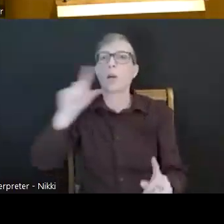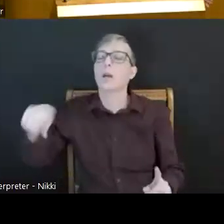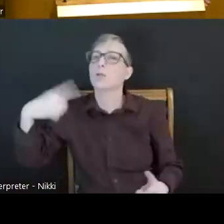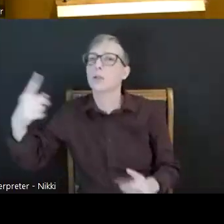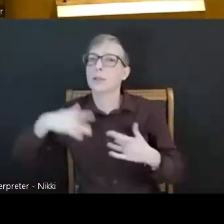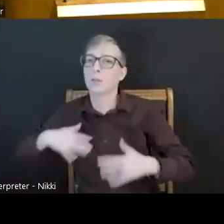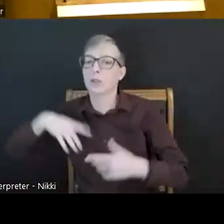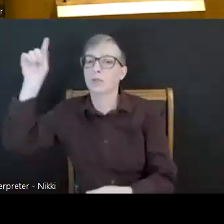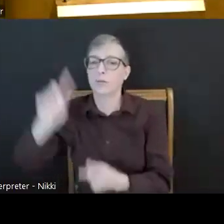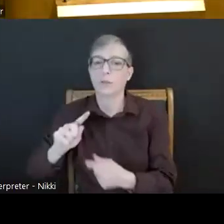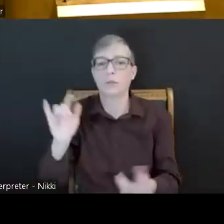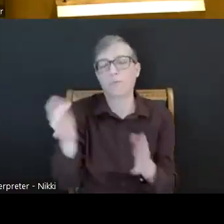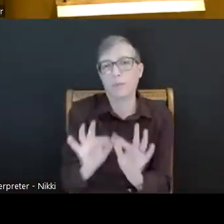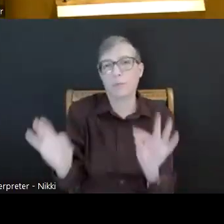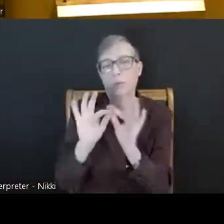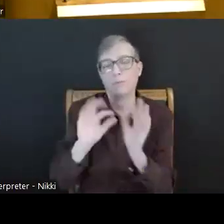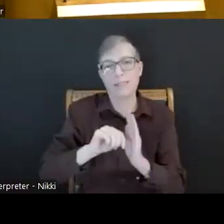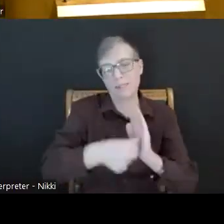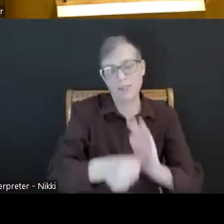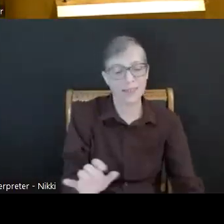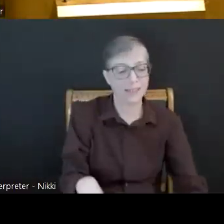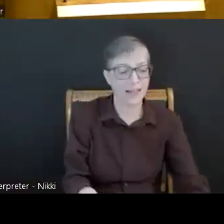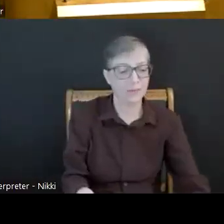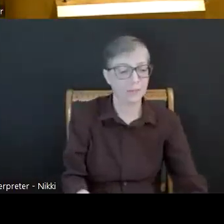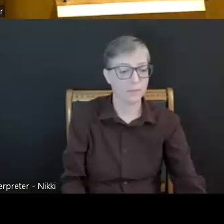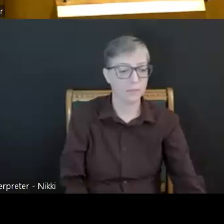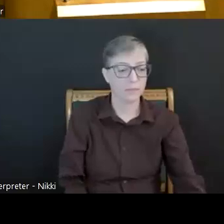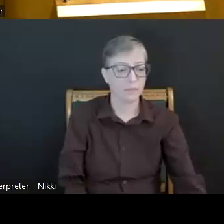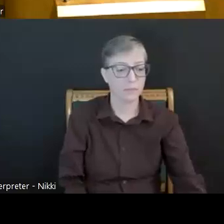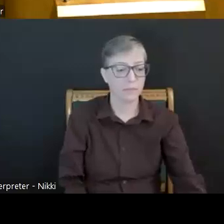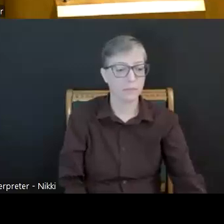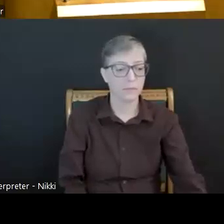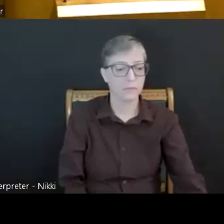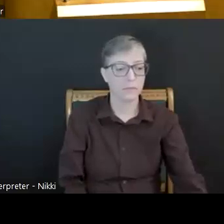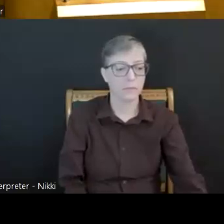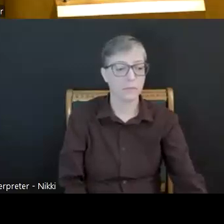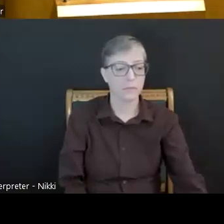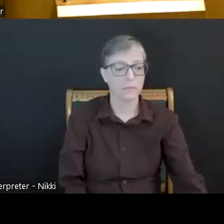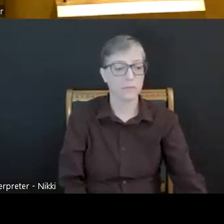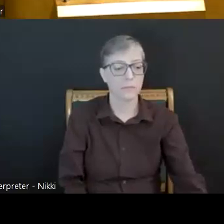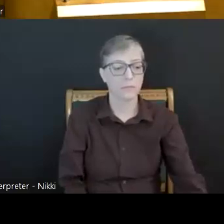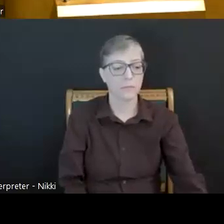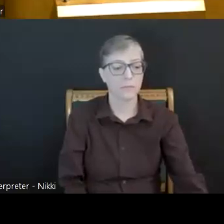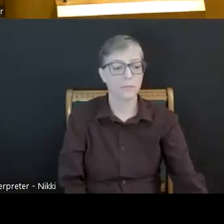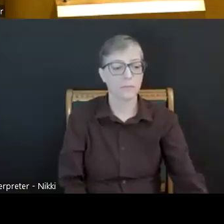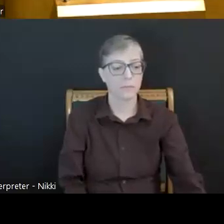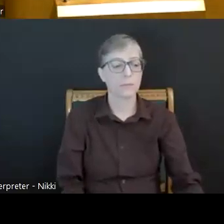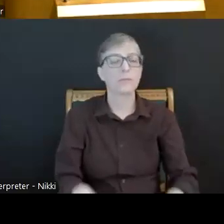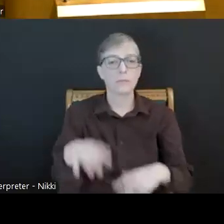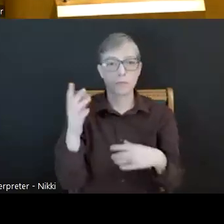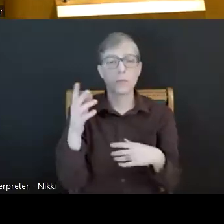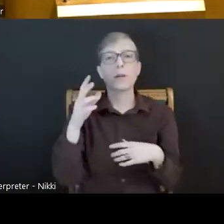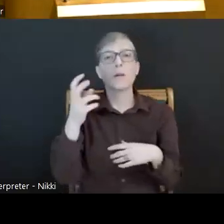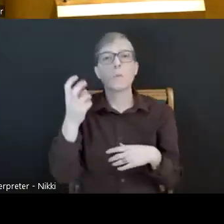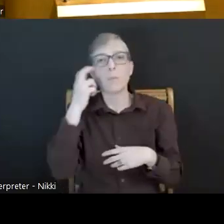emphasize that's important in this field as well. So related to that, you can think of blindness or losing vision